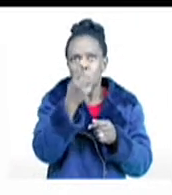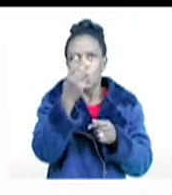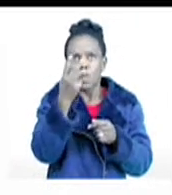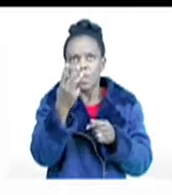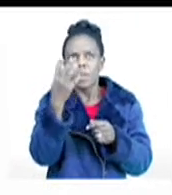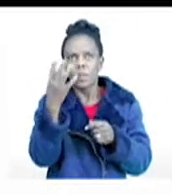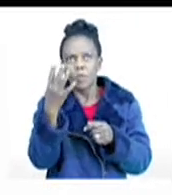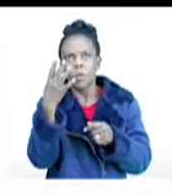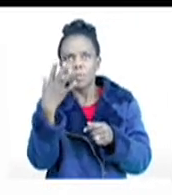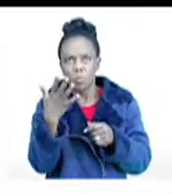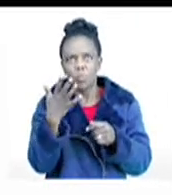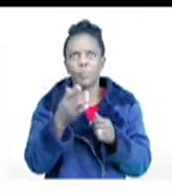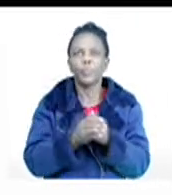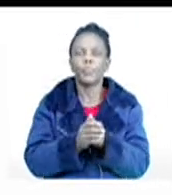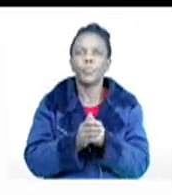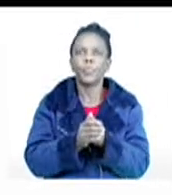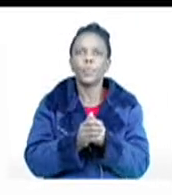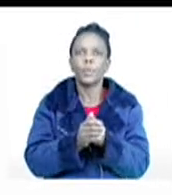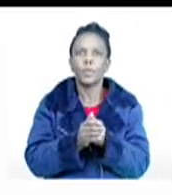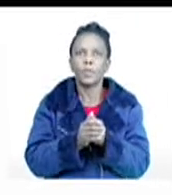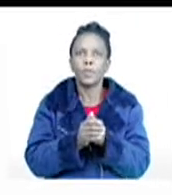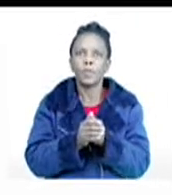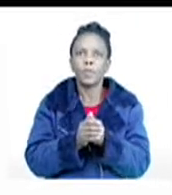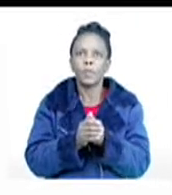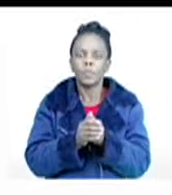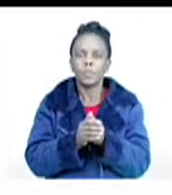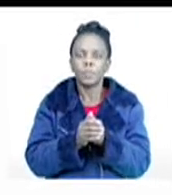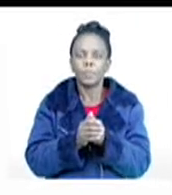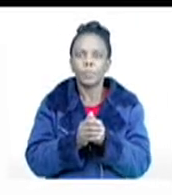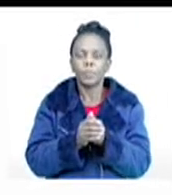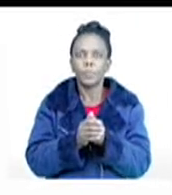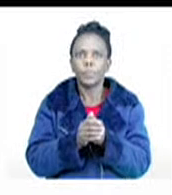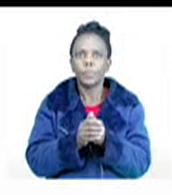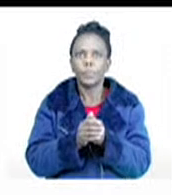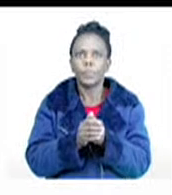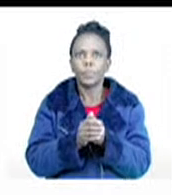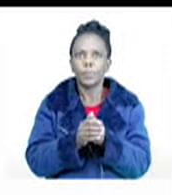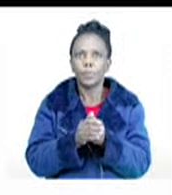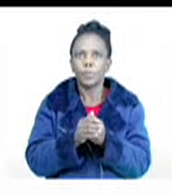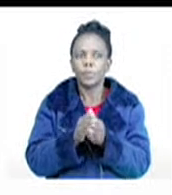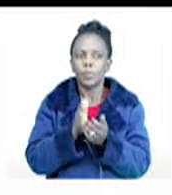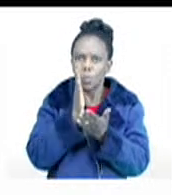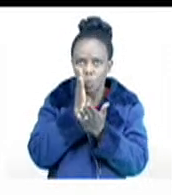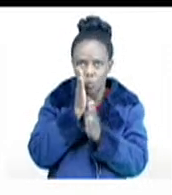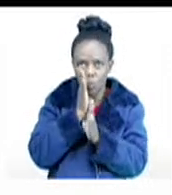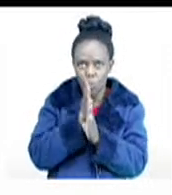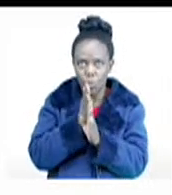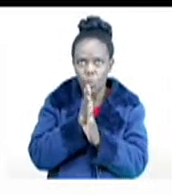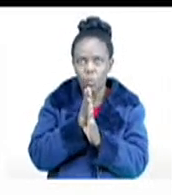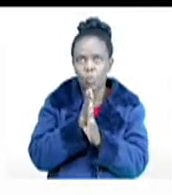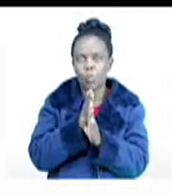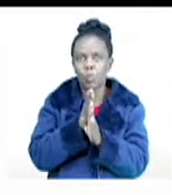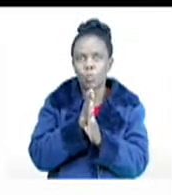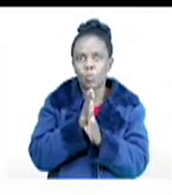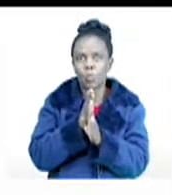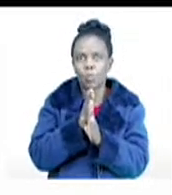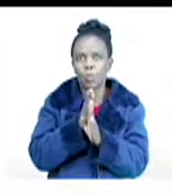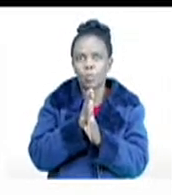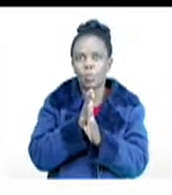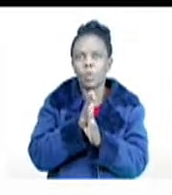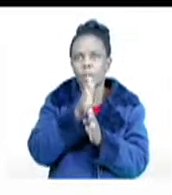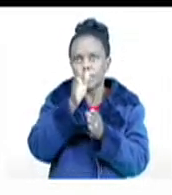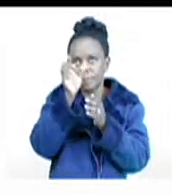your answer is correct. Then, when you are done, there is a box there that needs a